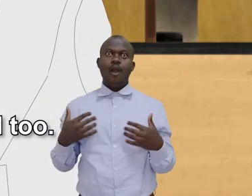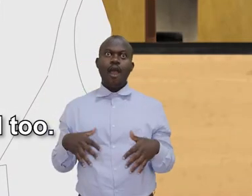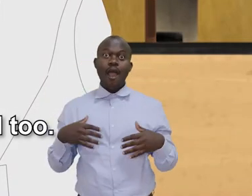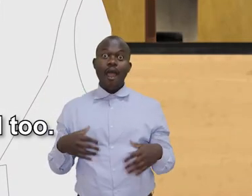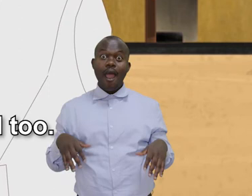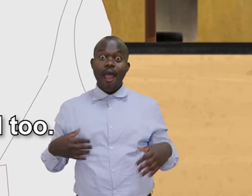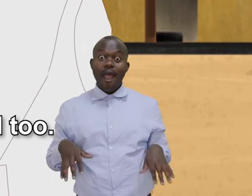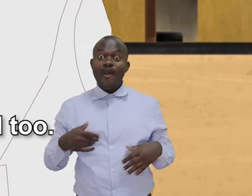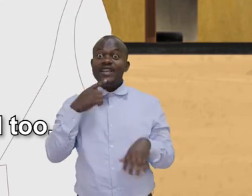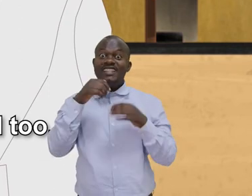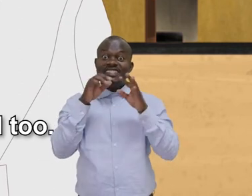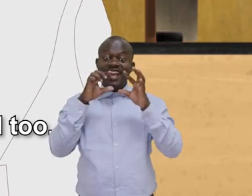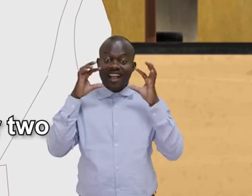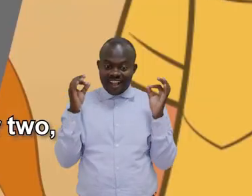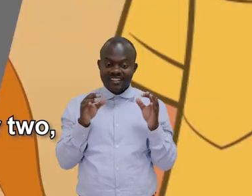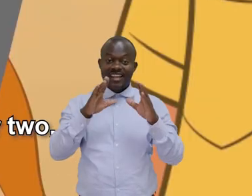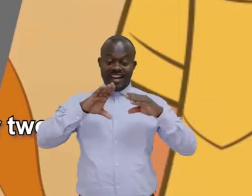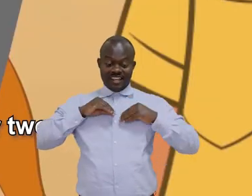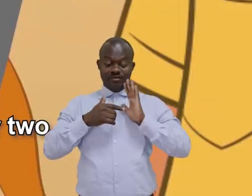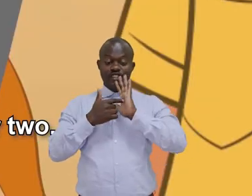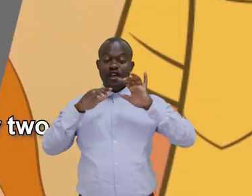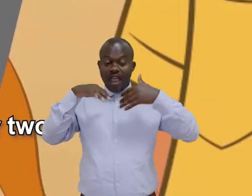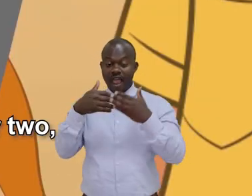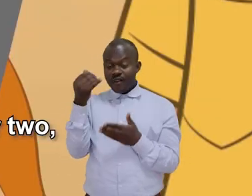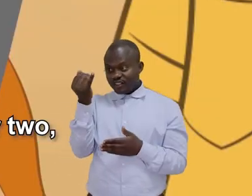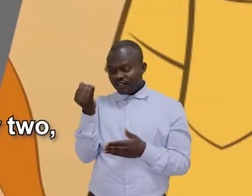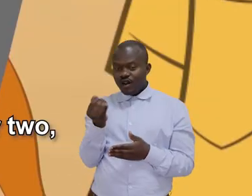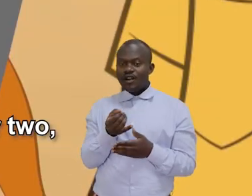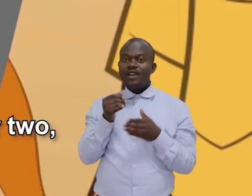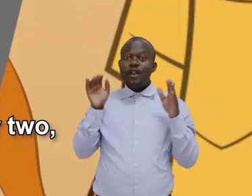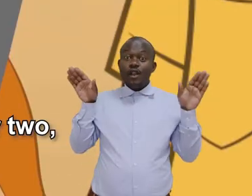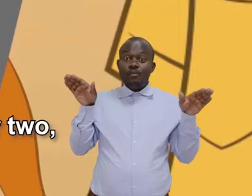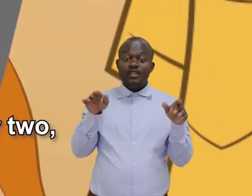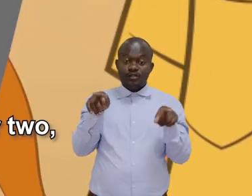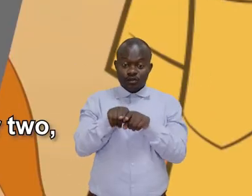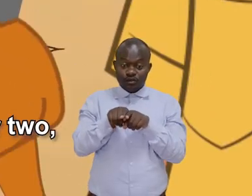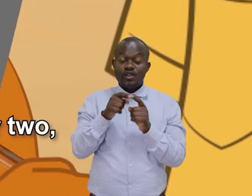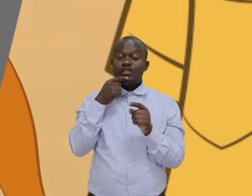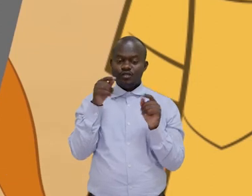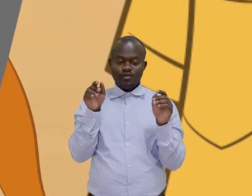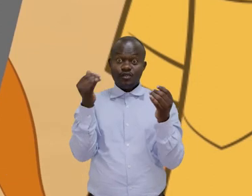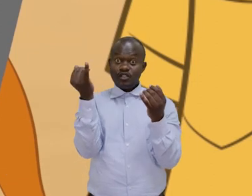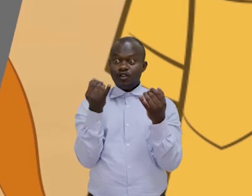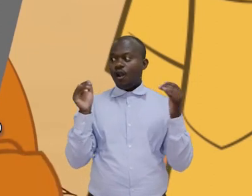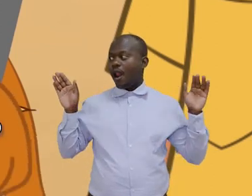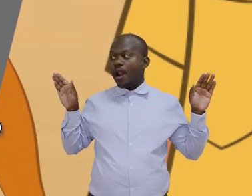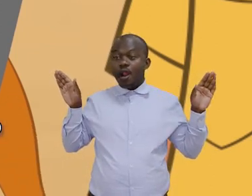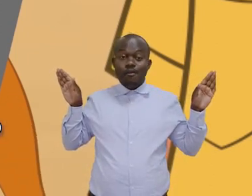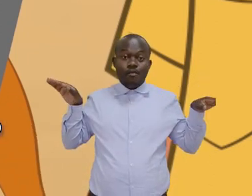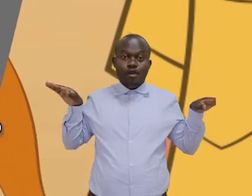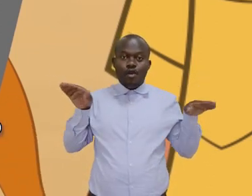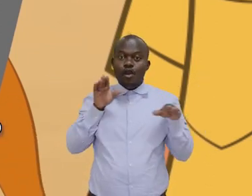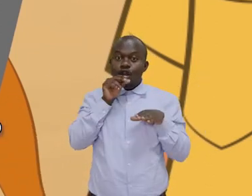draw a bird too. To draw a bird, I start with the number 2.